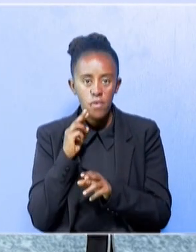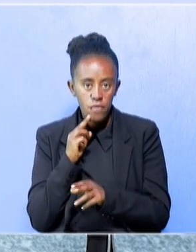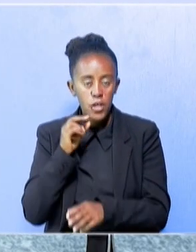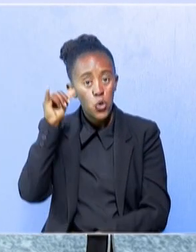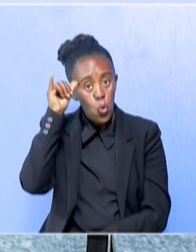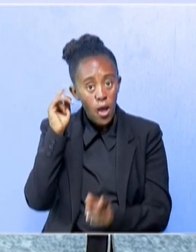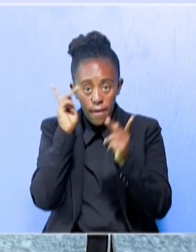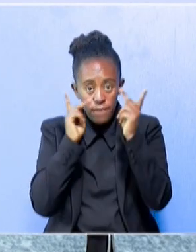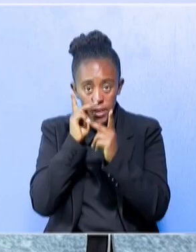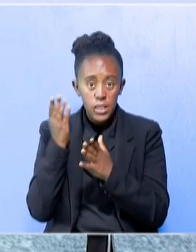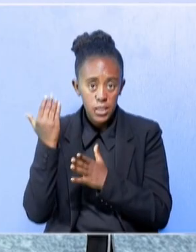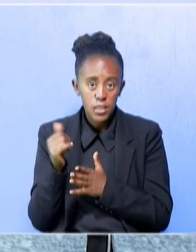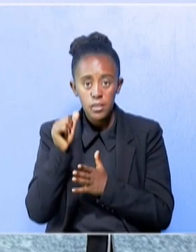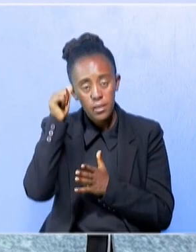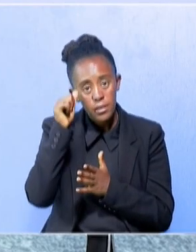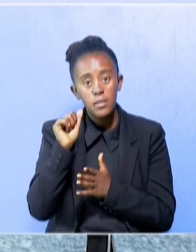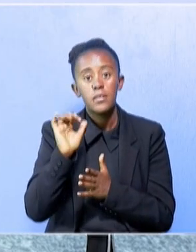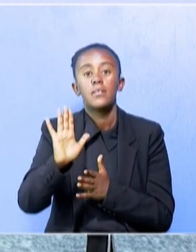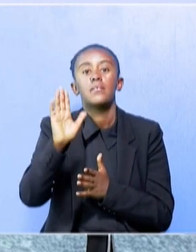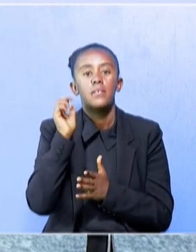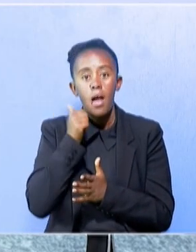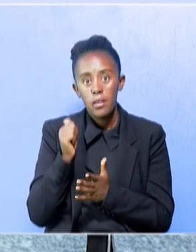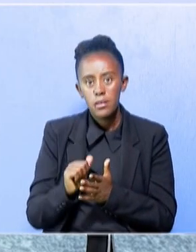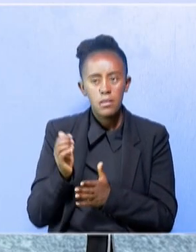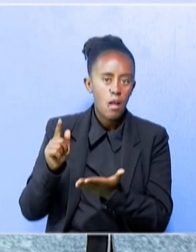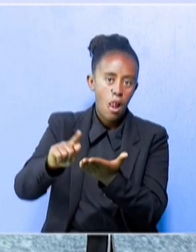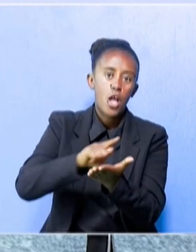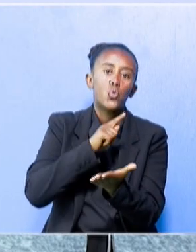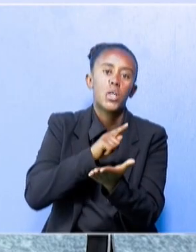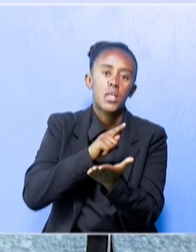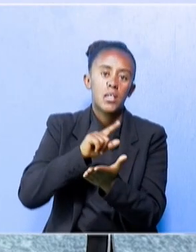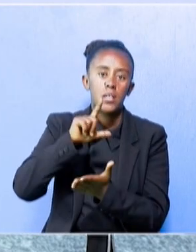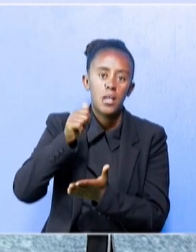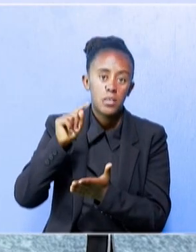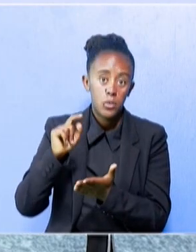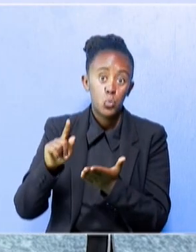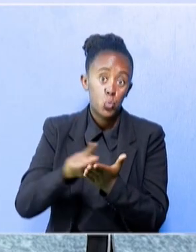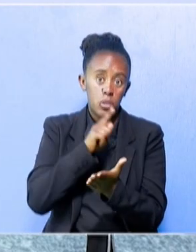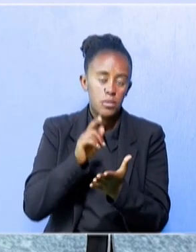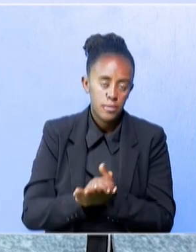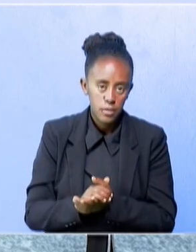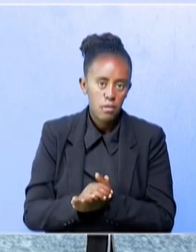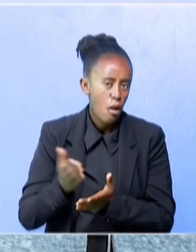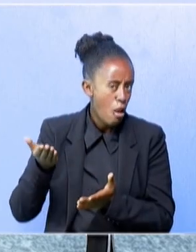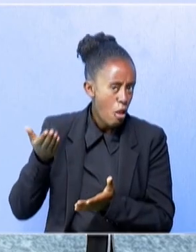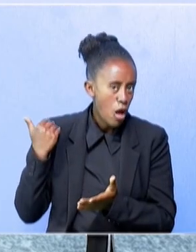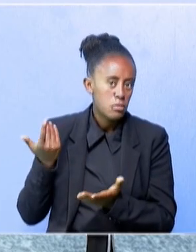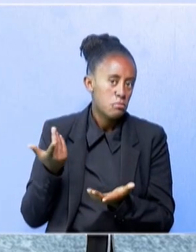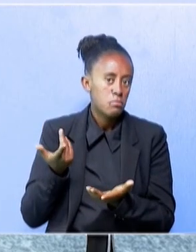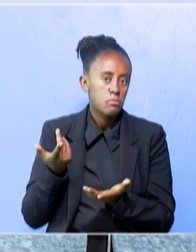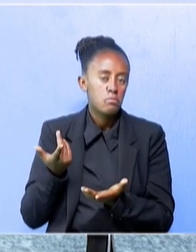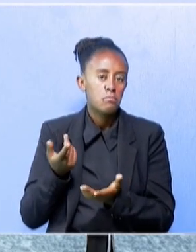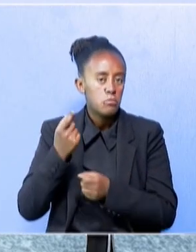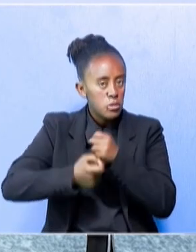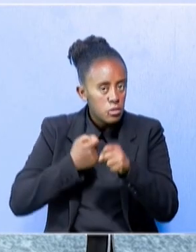Jonathan visited his aunt last week. Jonathan visited his aunt last month, last